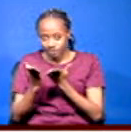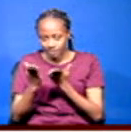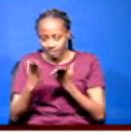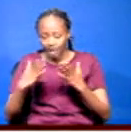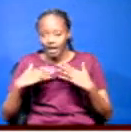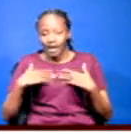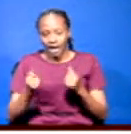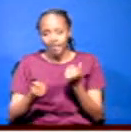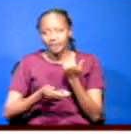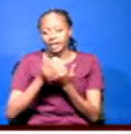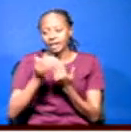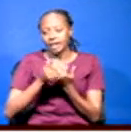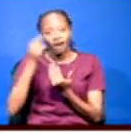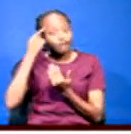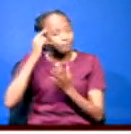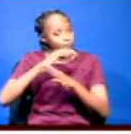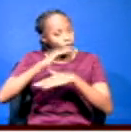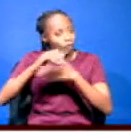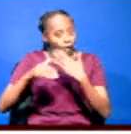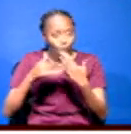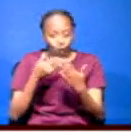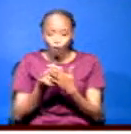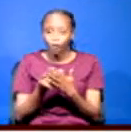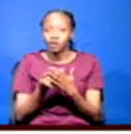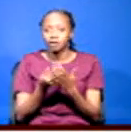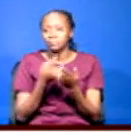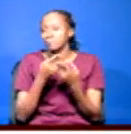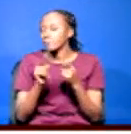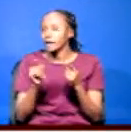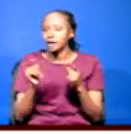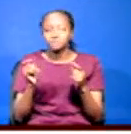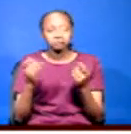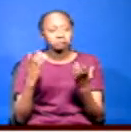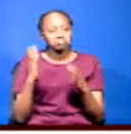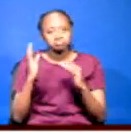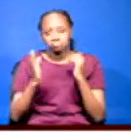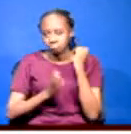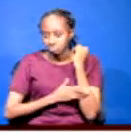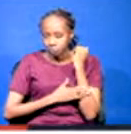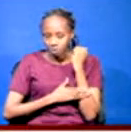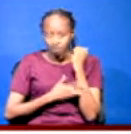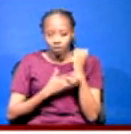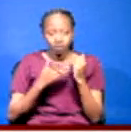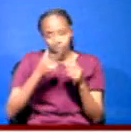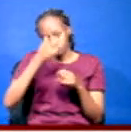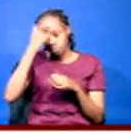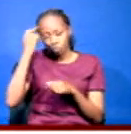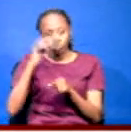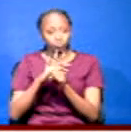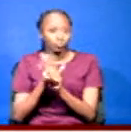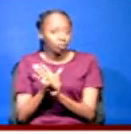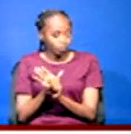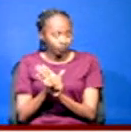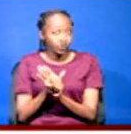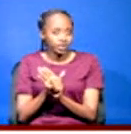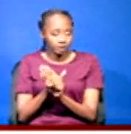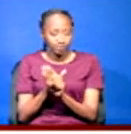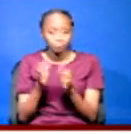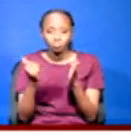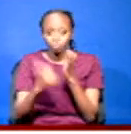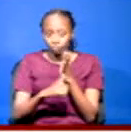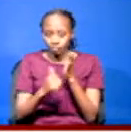all. It is unfortunate that the COVID-19 pandemic has delayed our